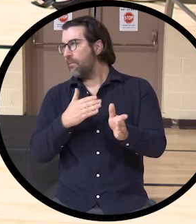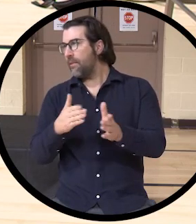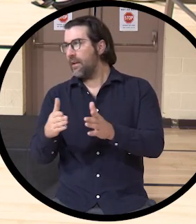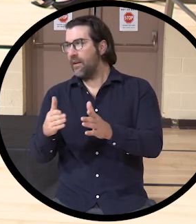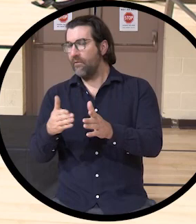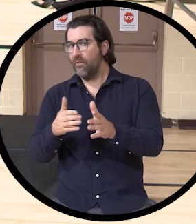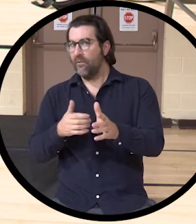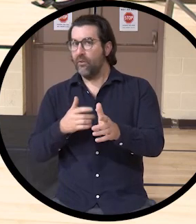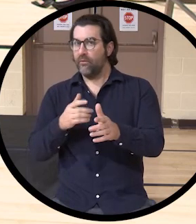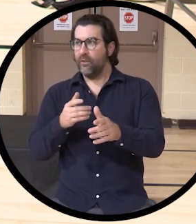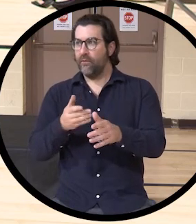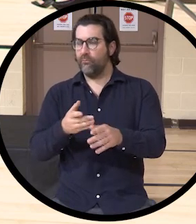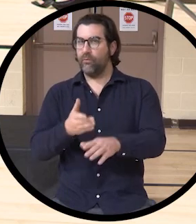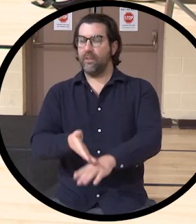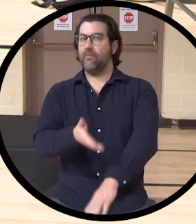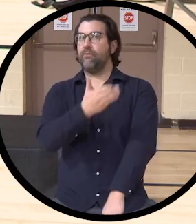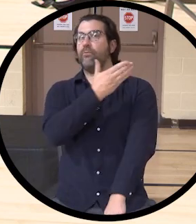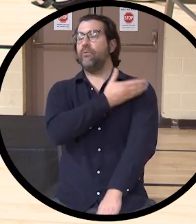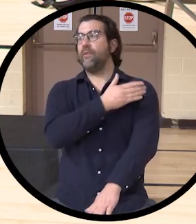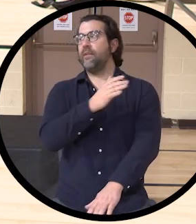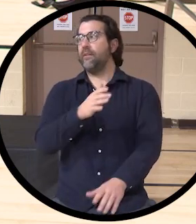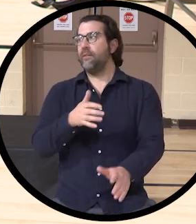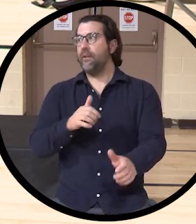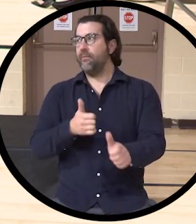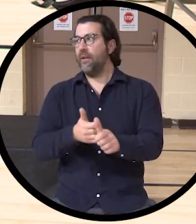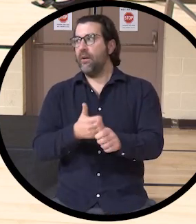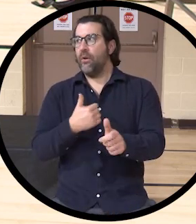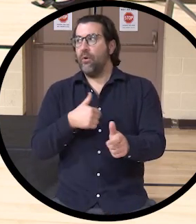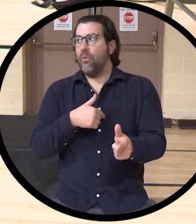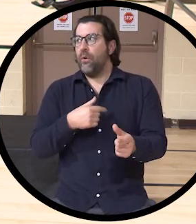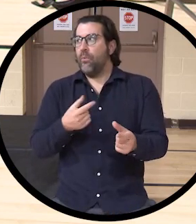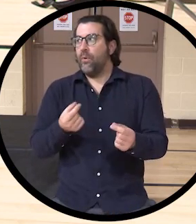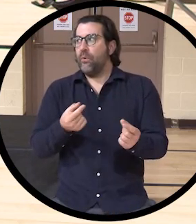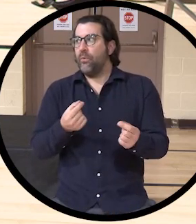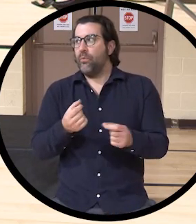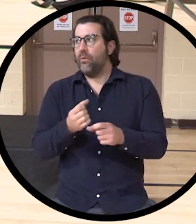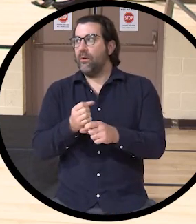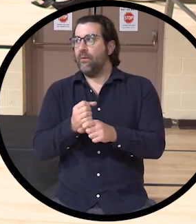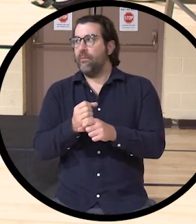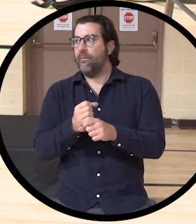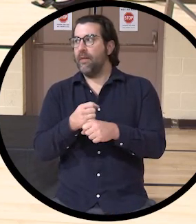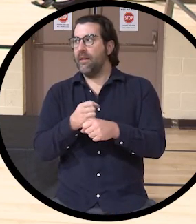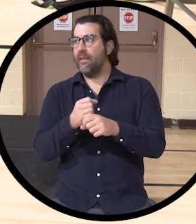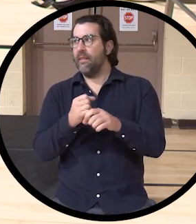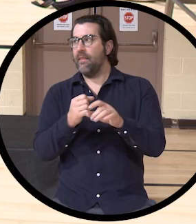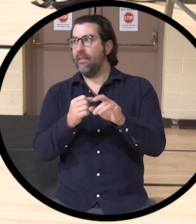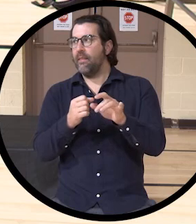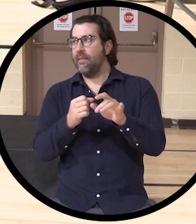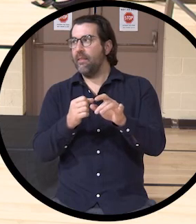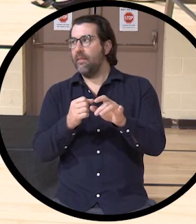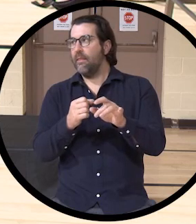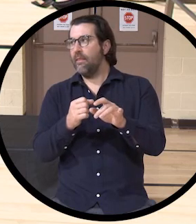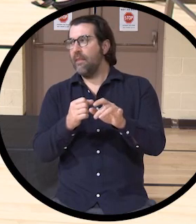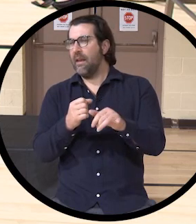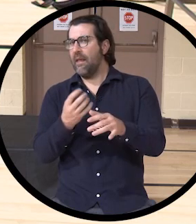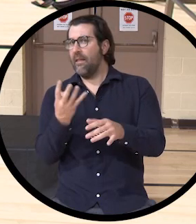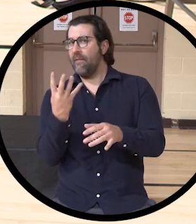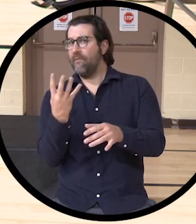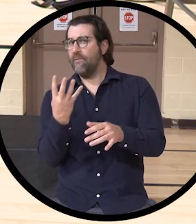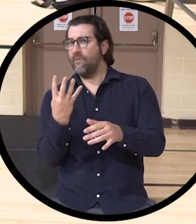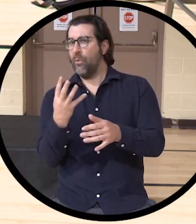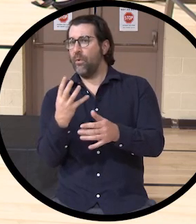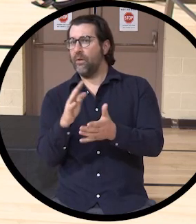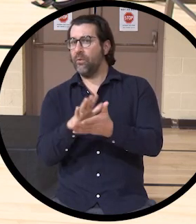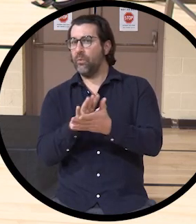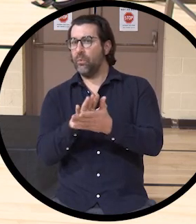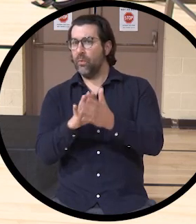outreach? You guys have, what do we have to do to make that happen? There's, I mean, 4 schools with people walking